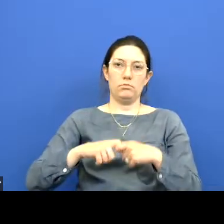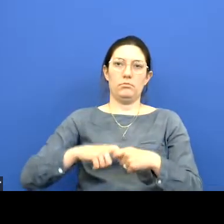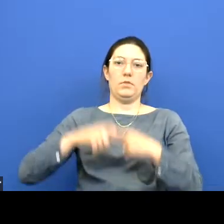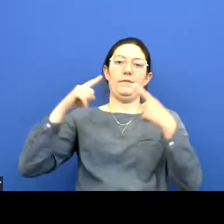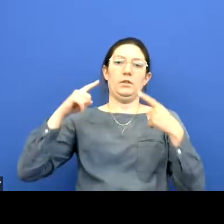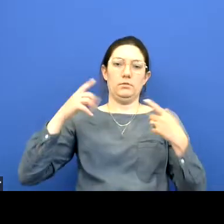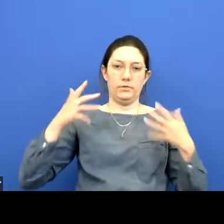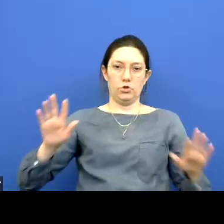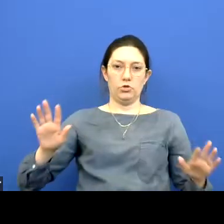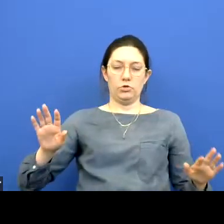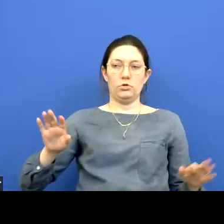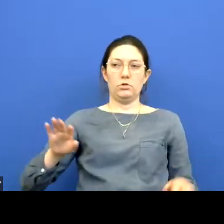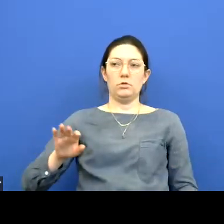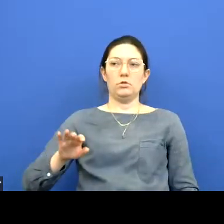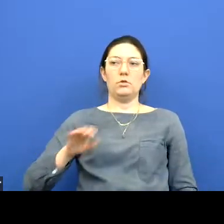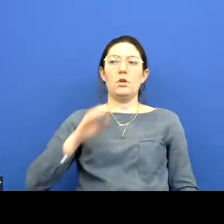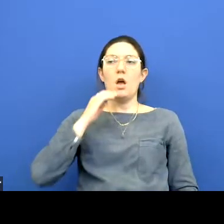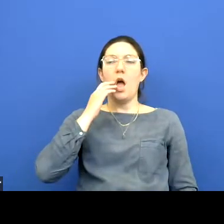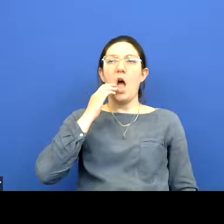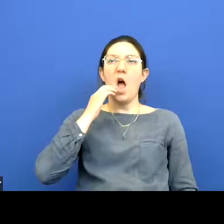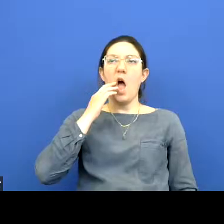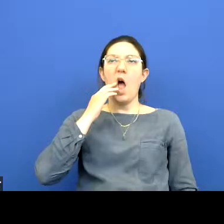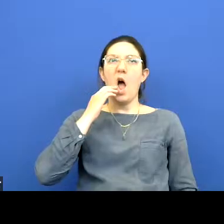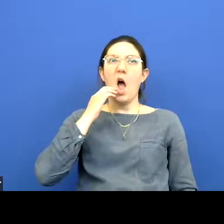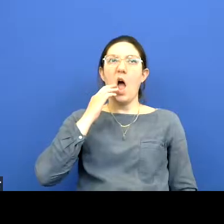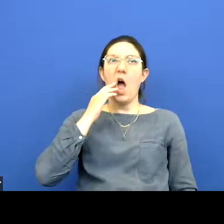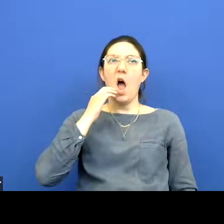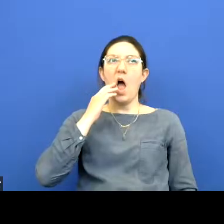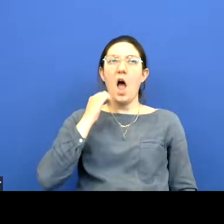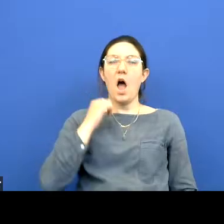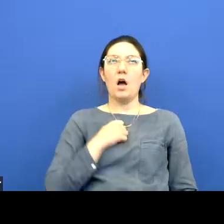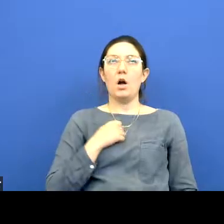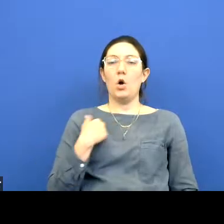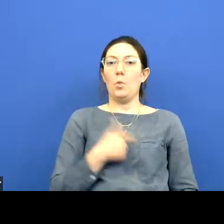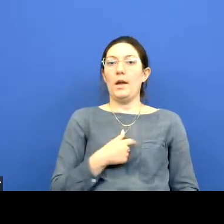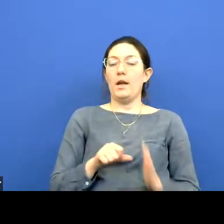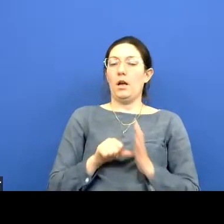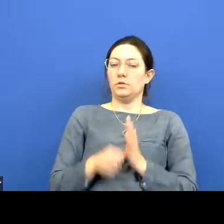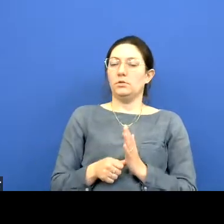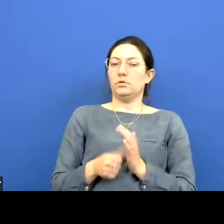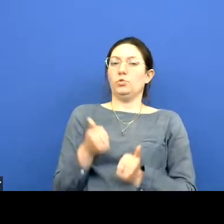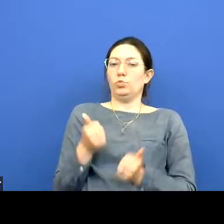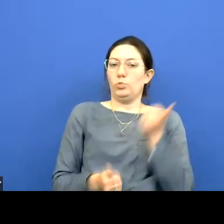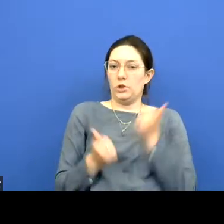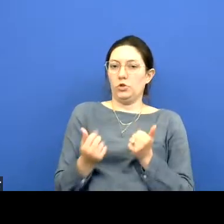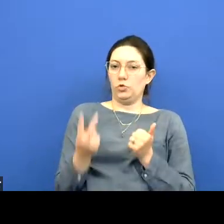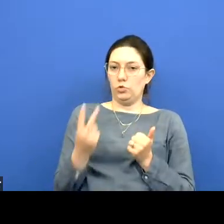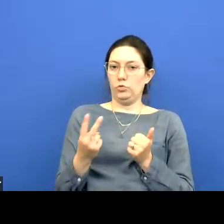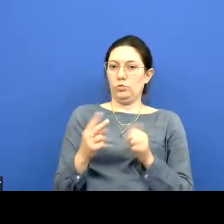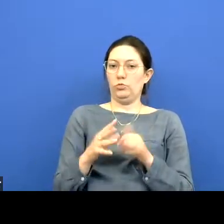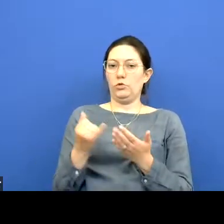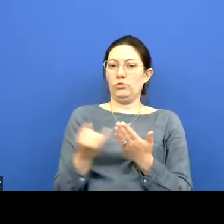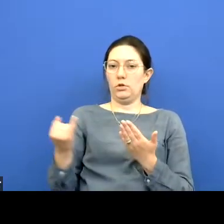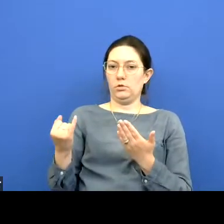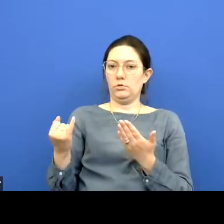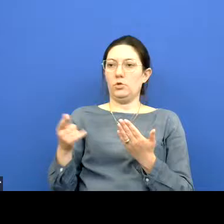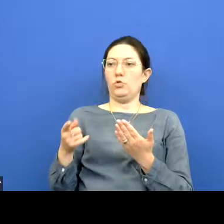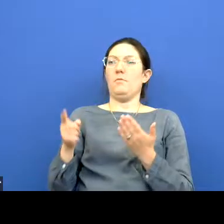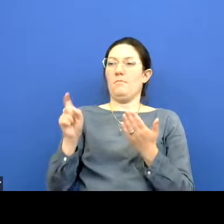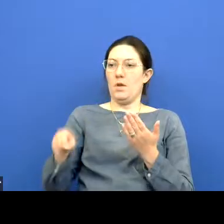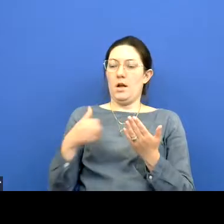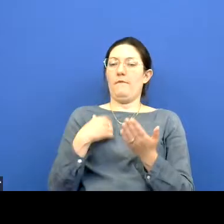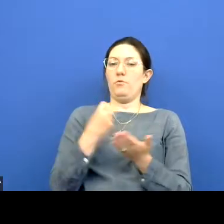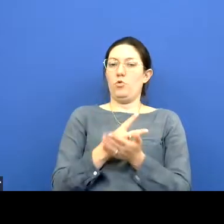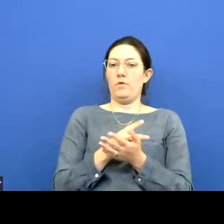clear that if they, which two projects they're have